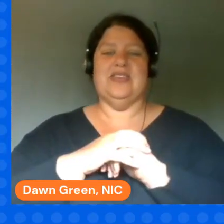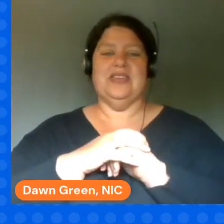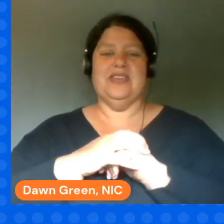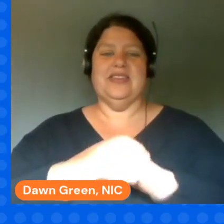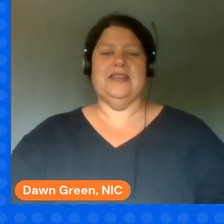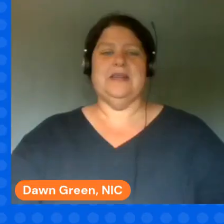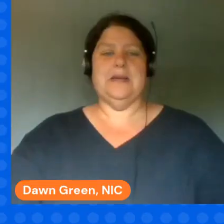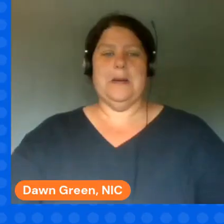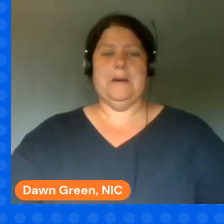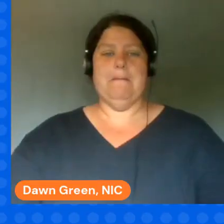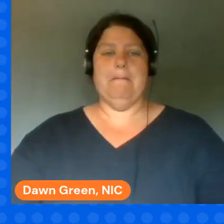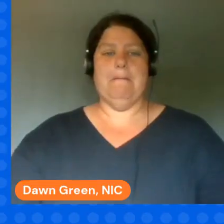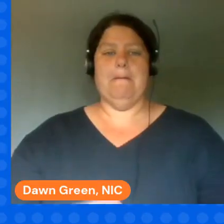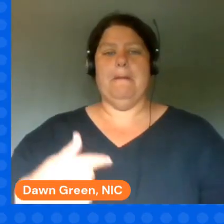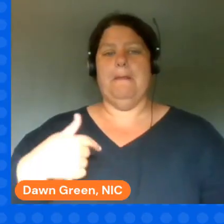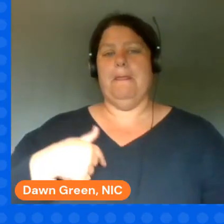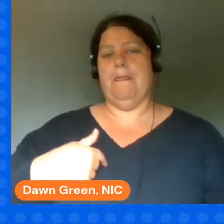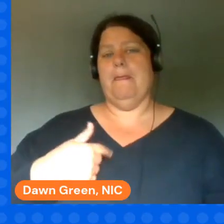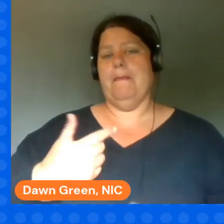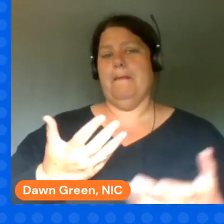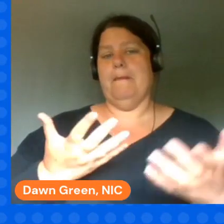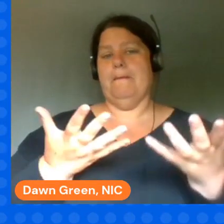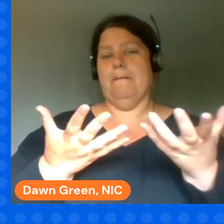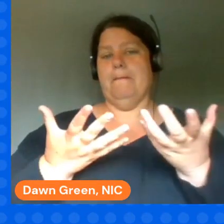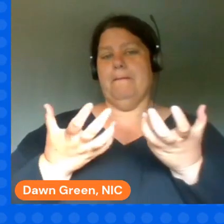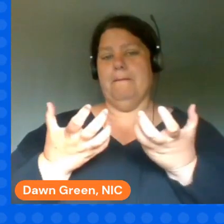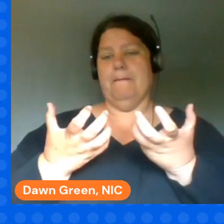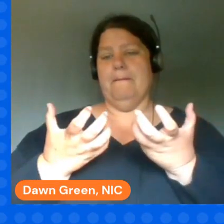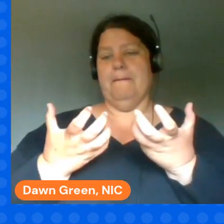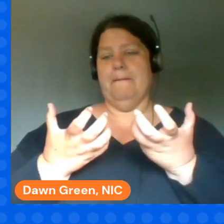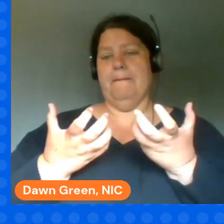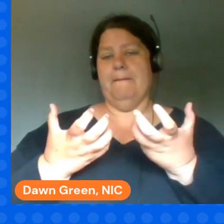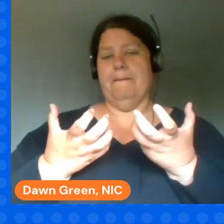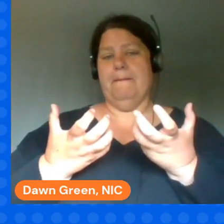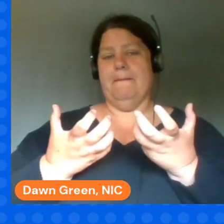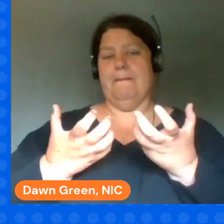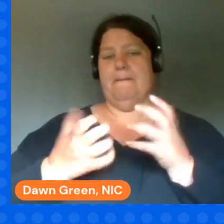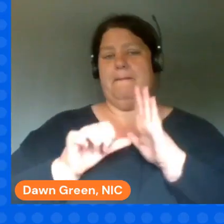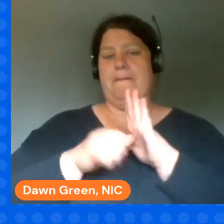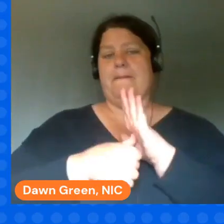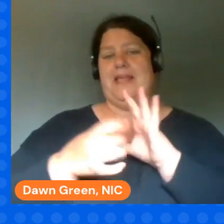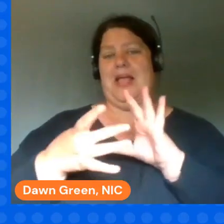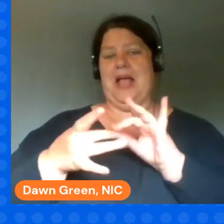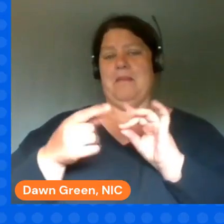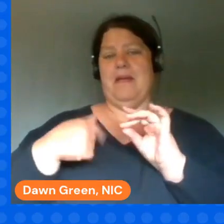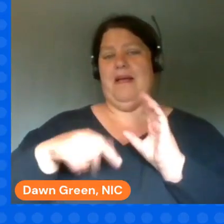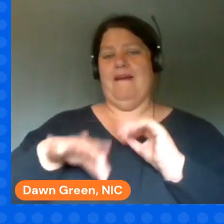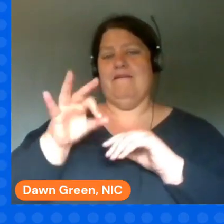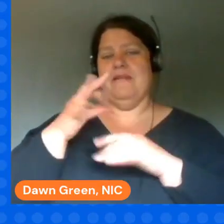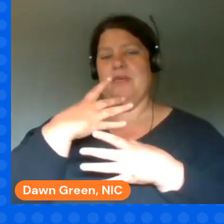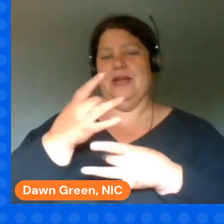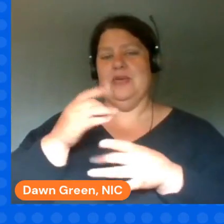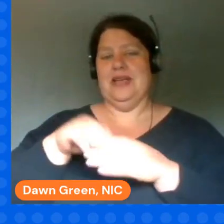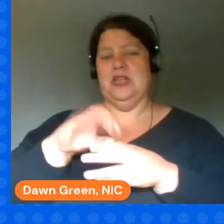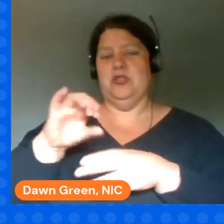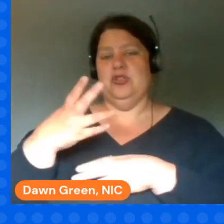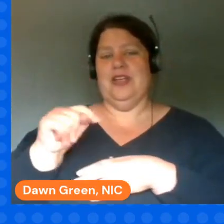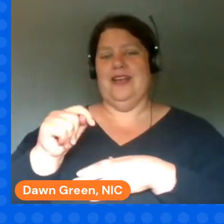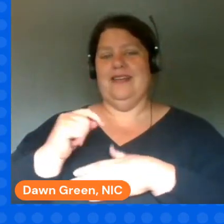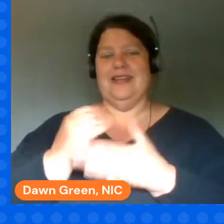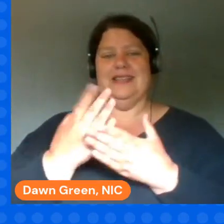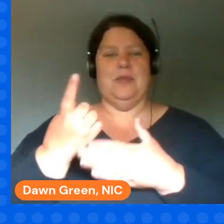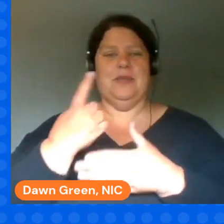And I just want to bring a comment that I found really interesting in the chat. Like someone saying that, I'm sorry who said it,